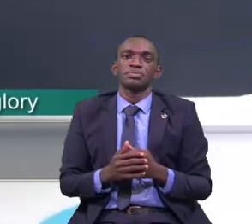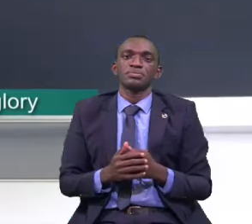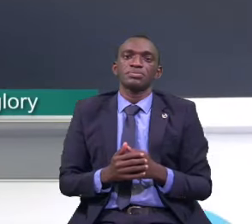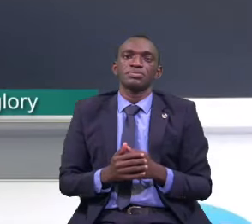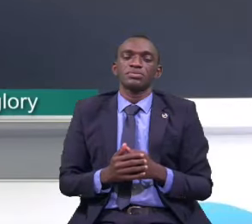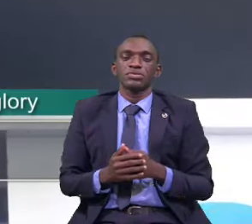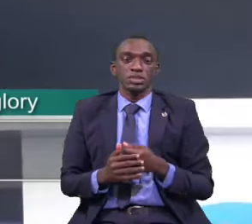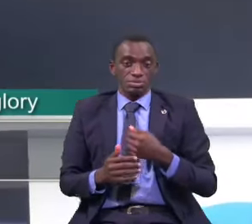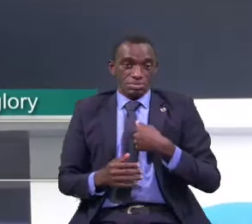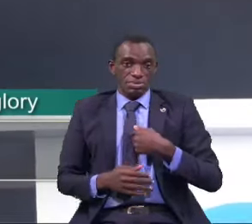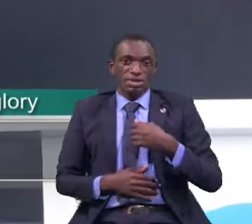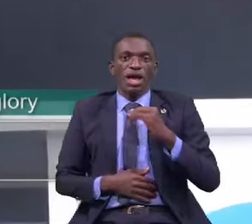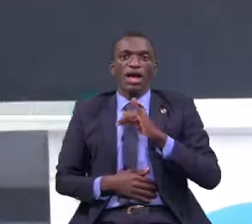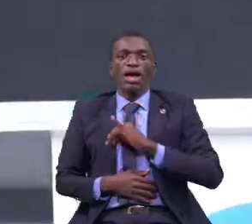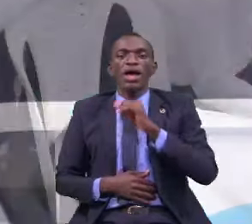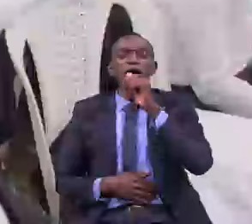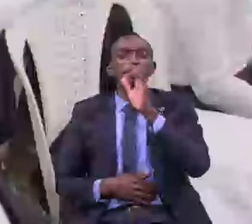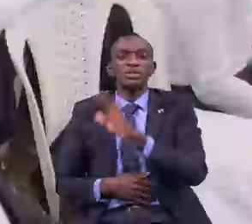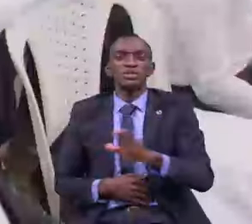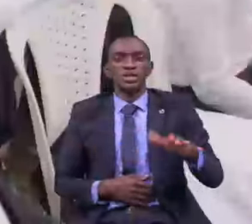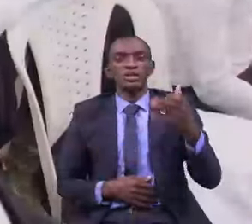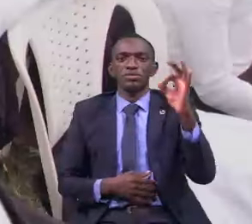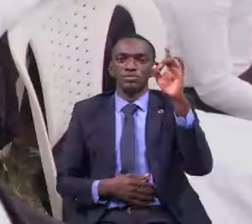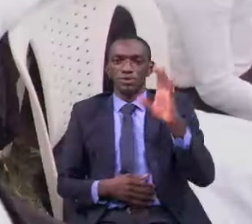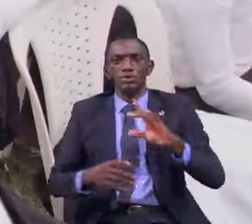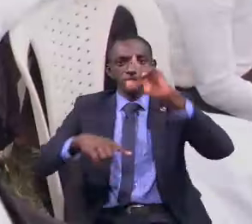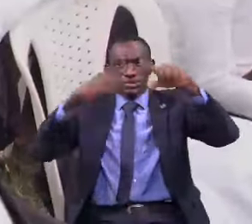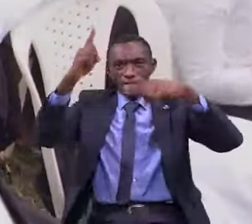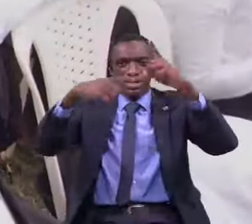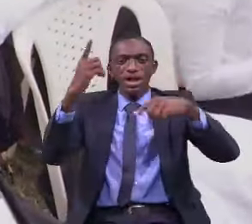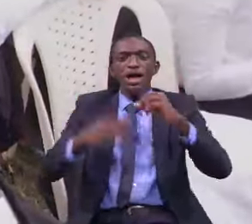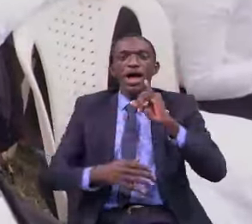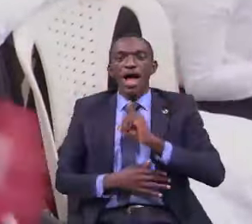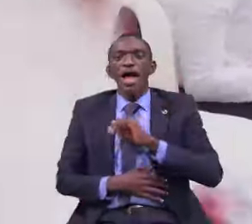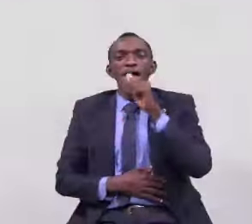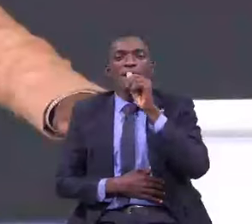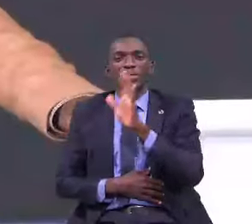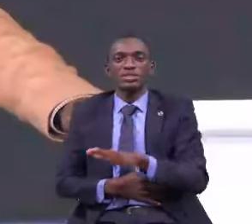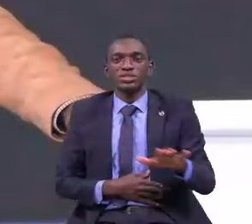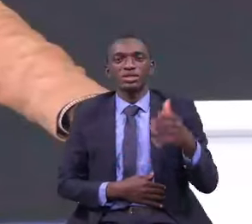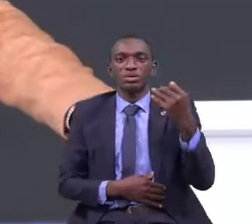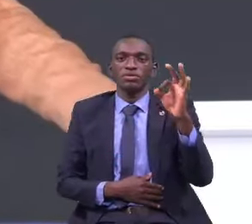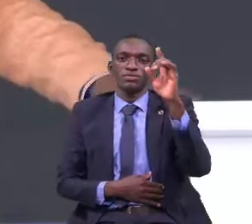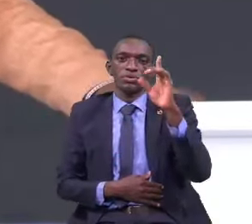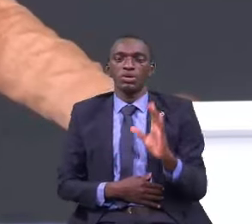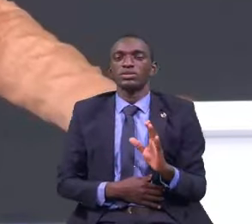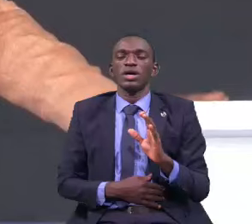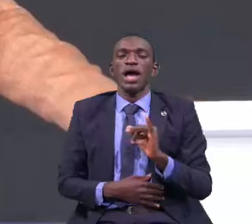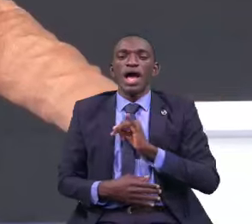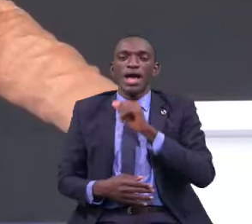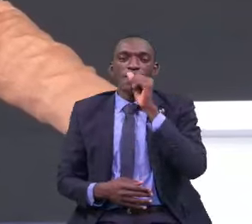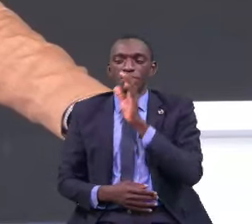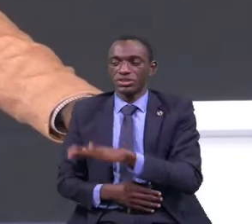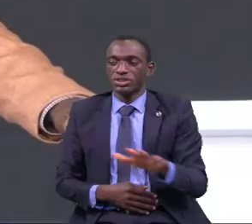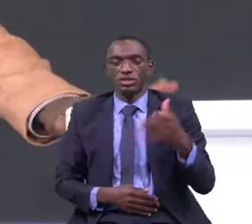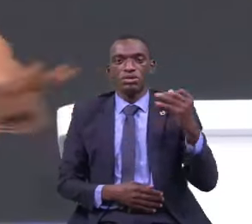I am a child of God. Say that I am a child of God. Say that I am a child of